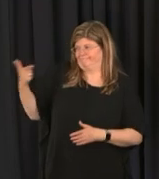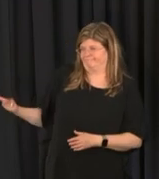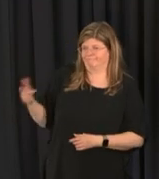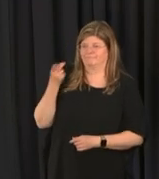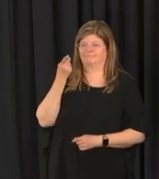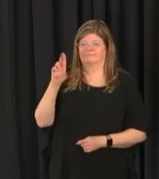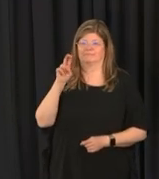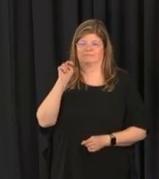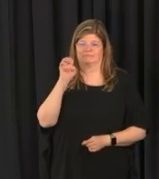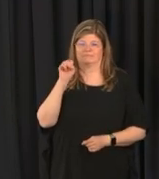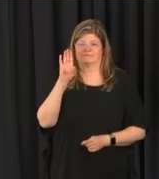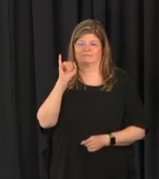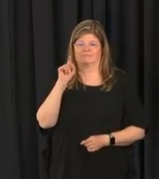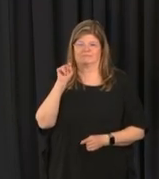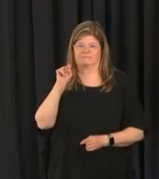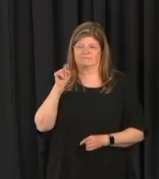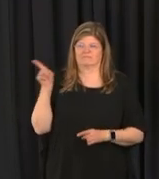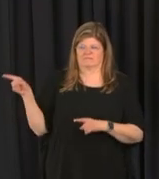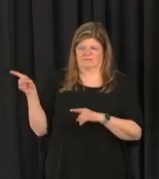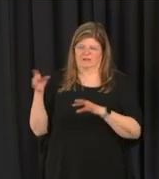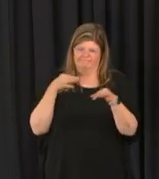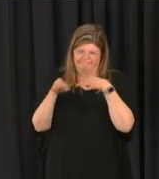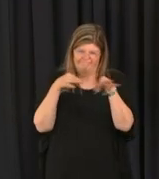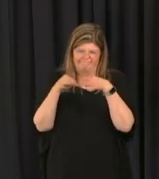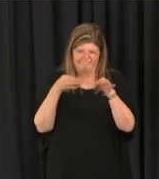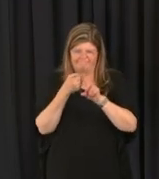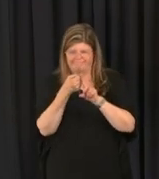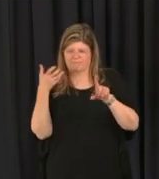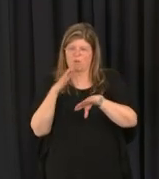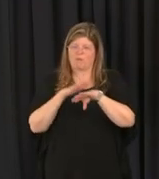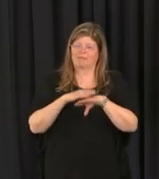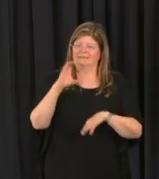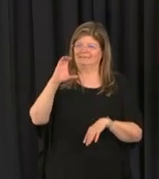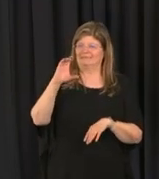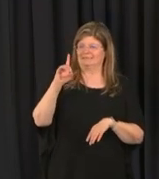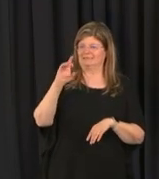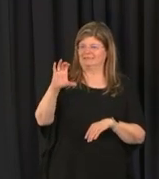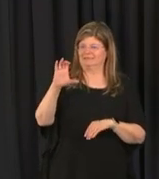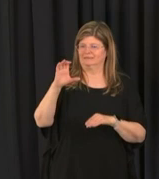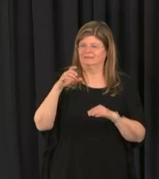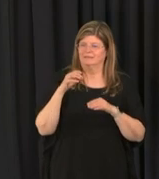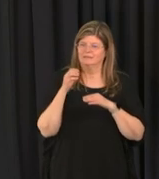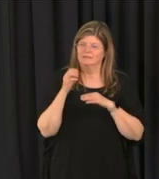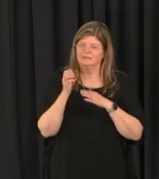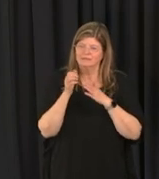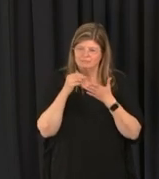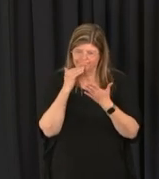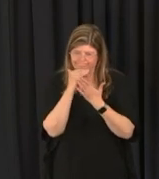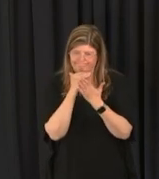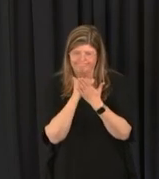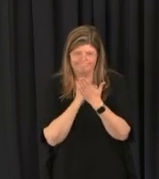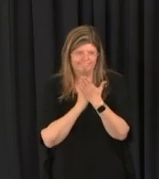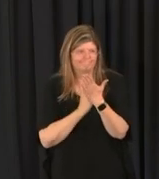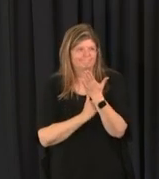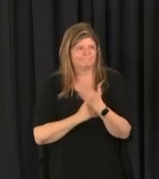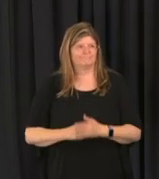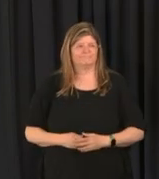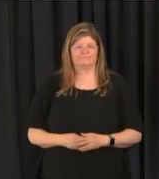to talk about the CDC guidance and recommendations that came out earlier in this